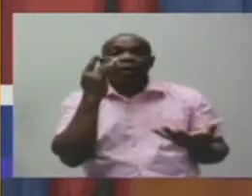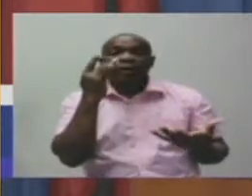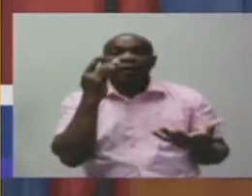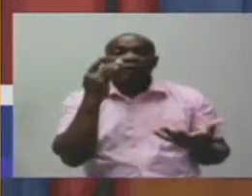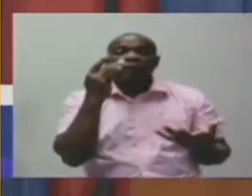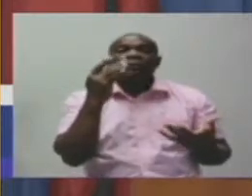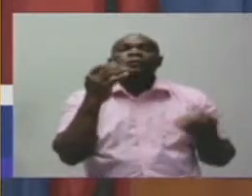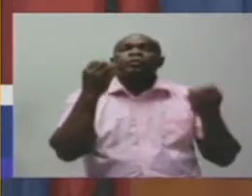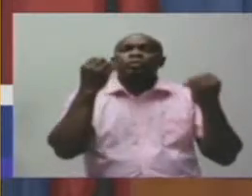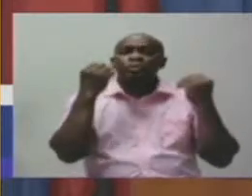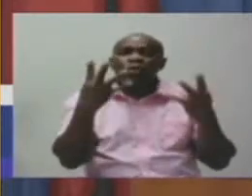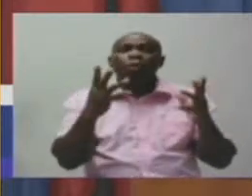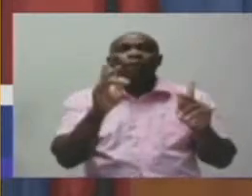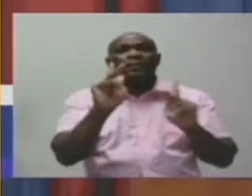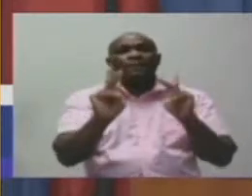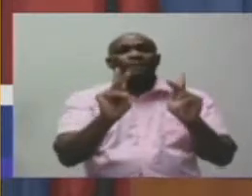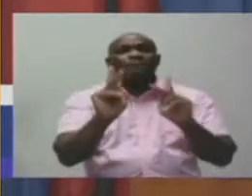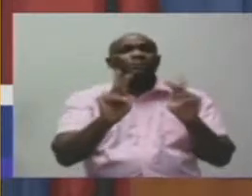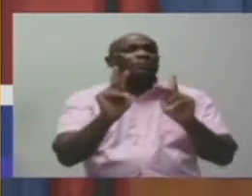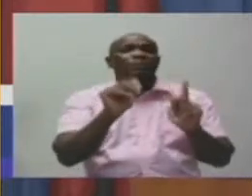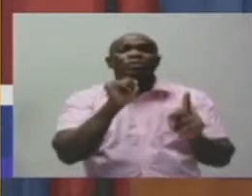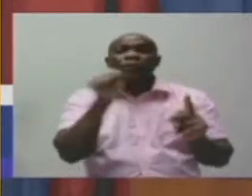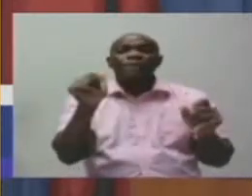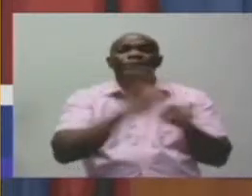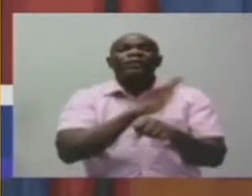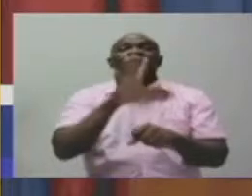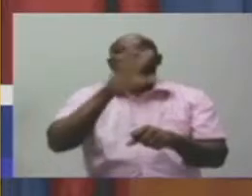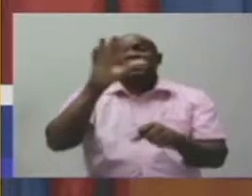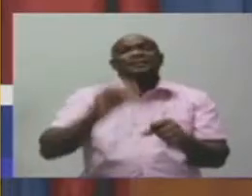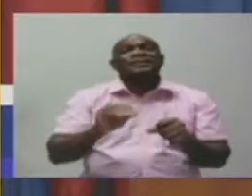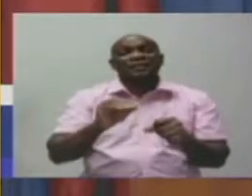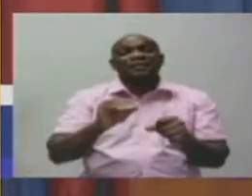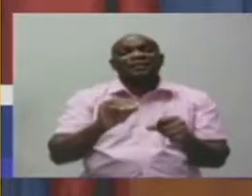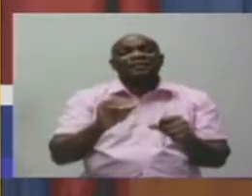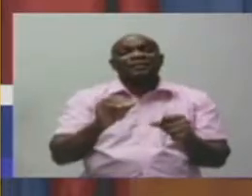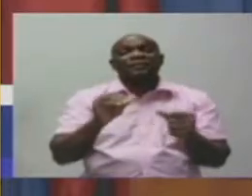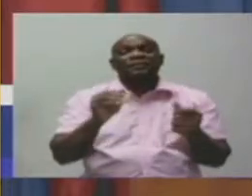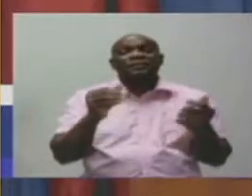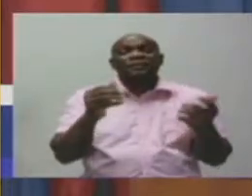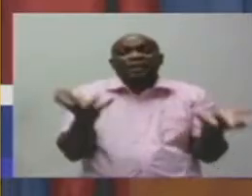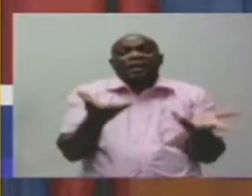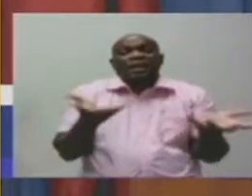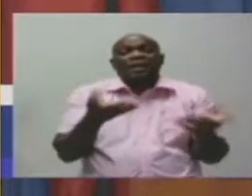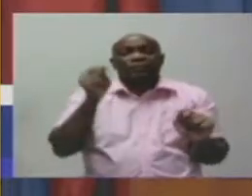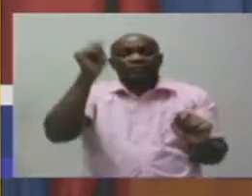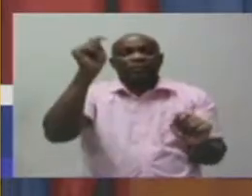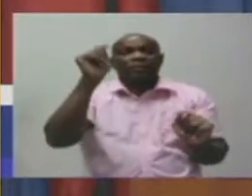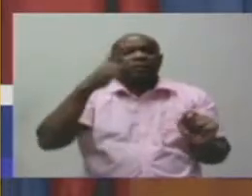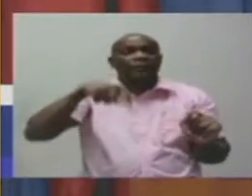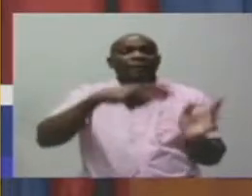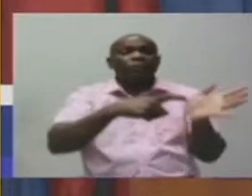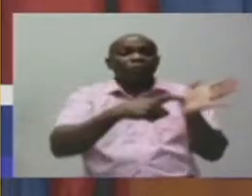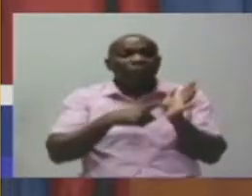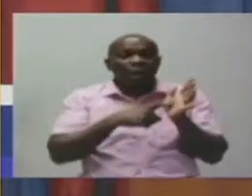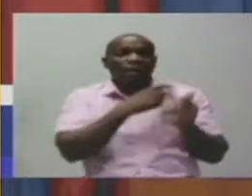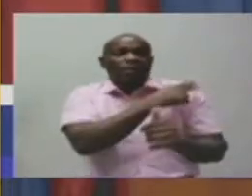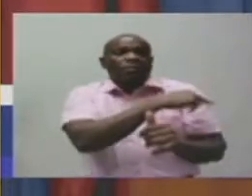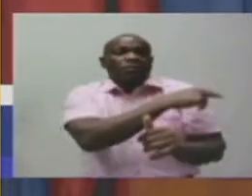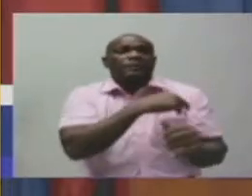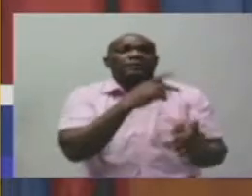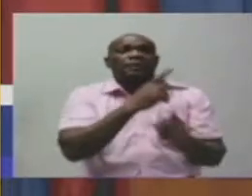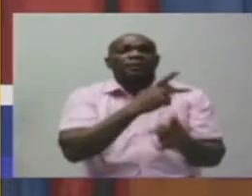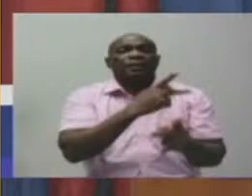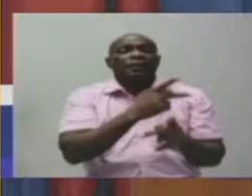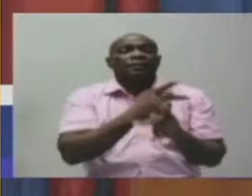and persons who are not fully vaccinated that are requiring hospital care, and we are seeing it daily. It is